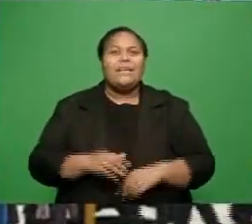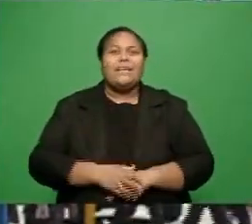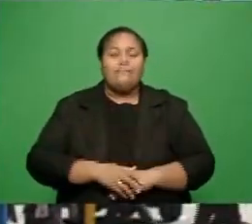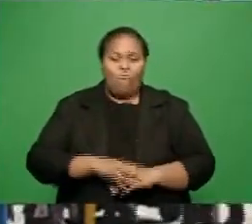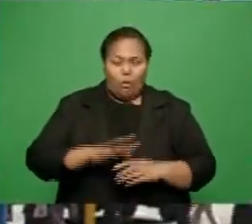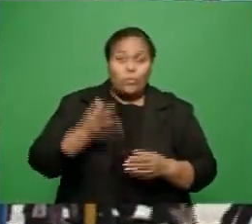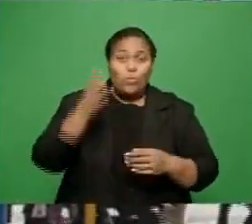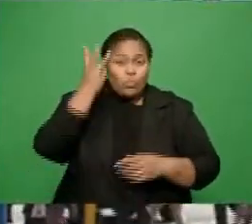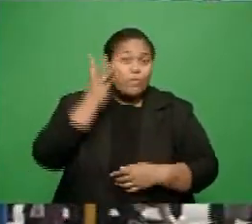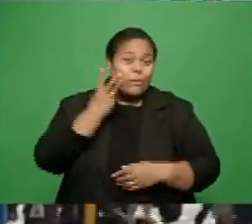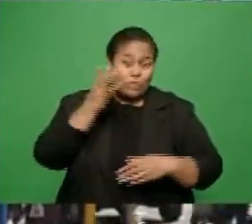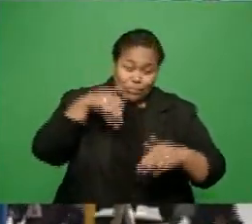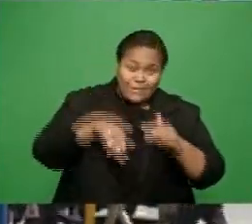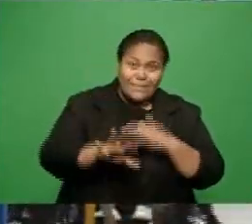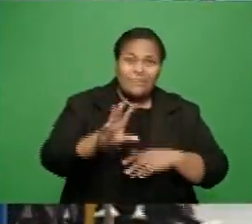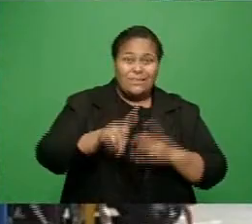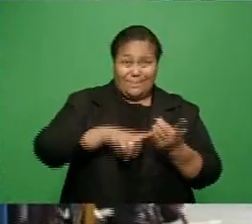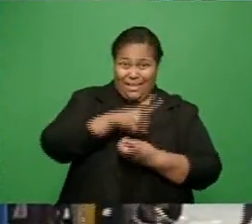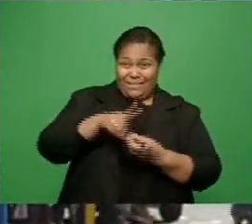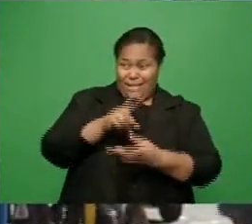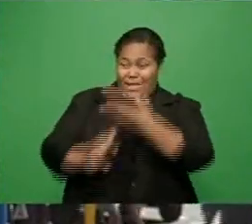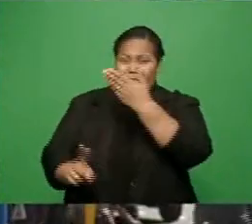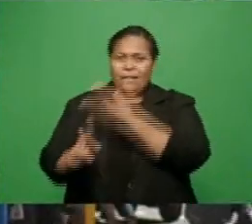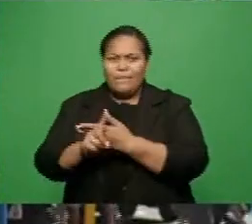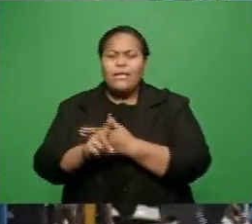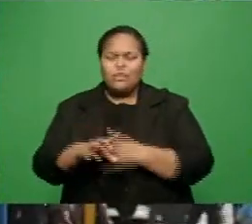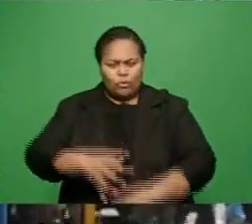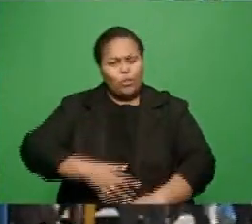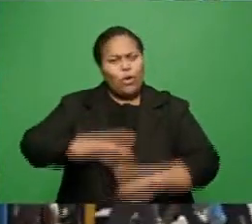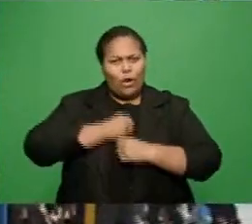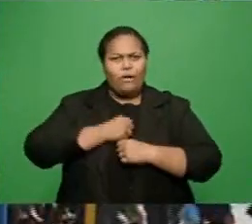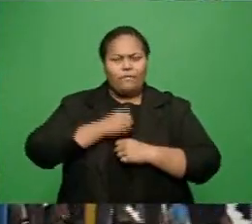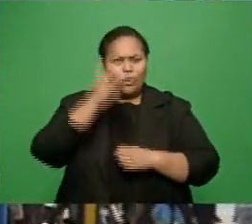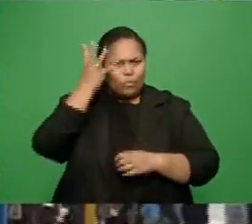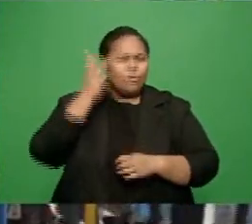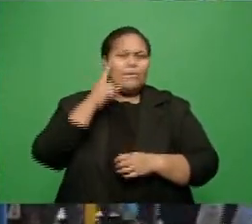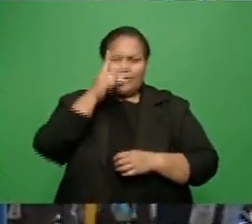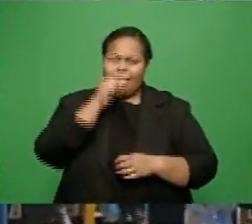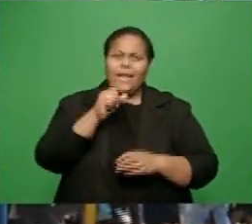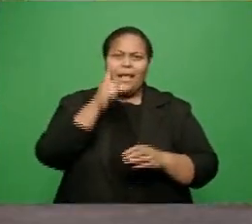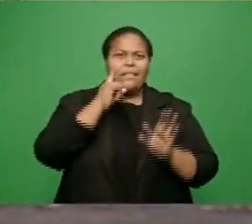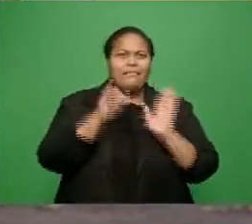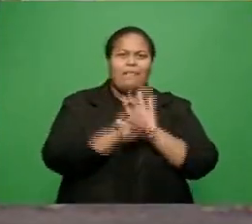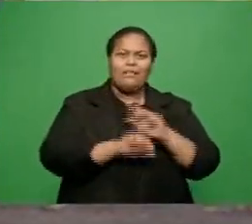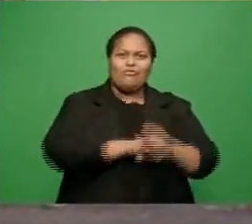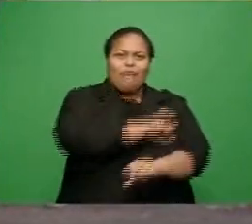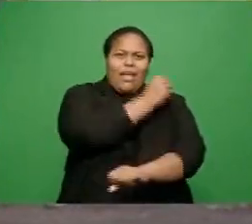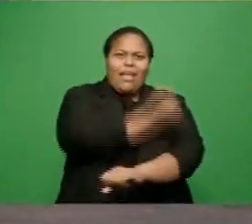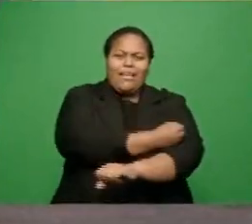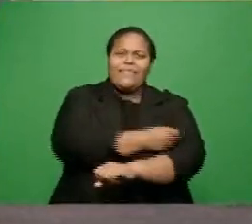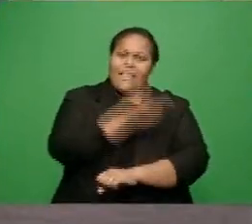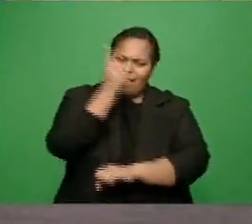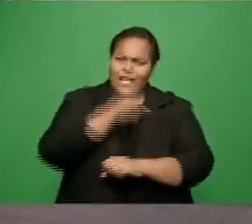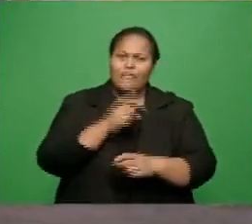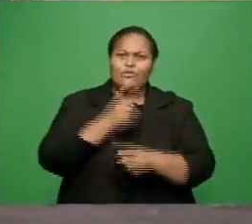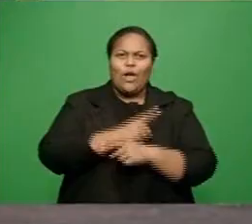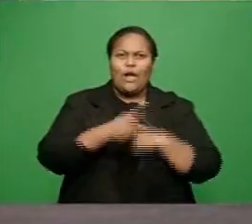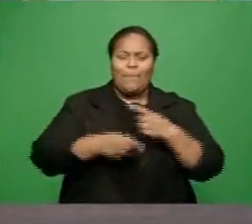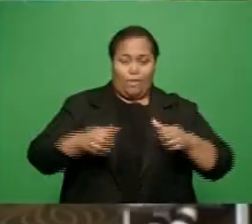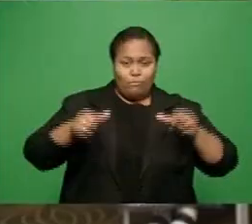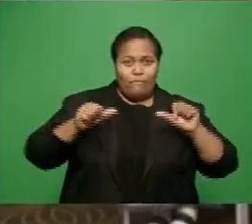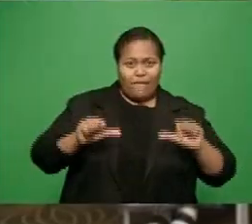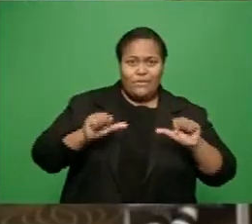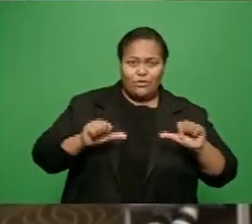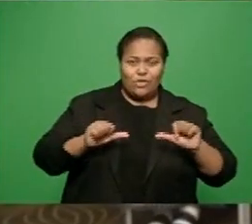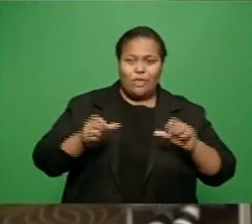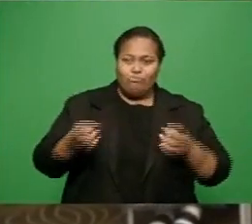disasters, she is confident women will be able to identify their strengths. The program will look at prevention, preparedness, and the